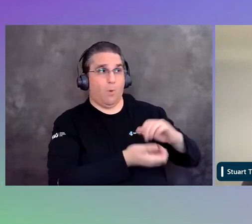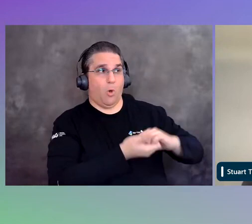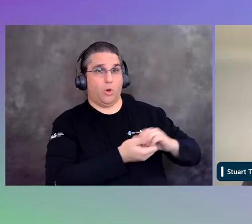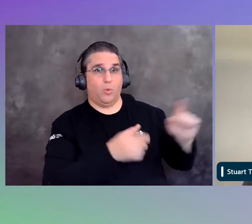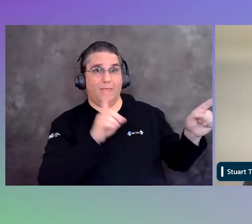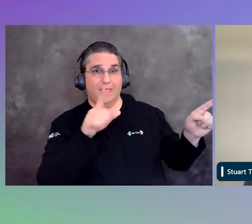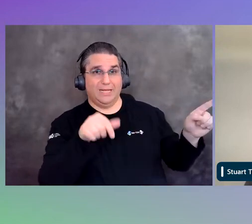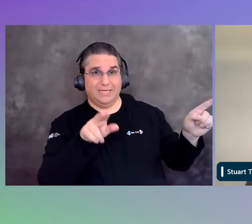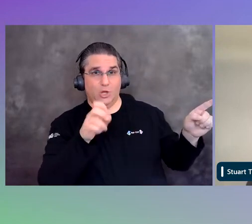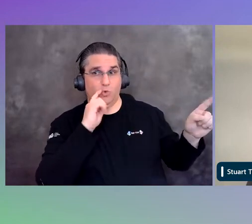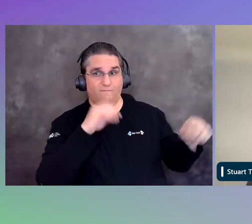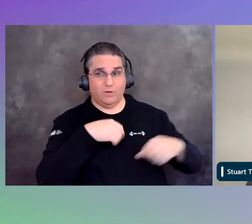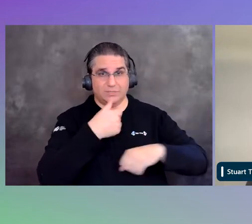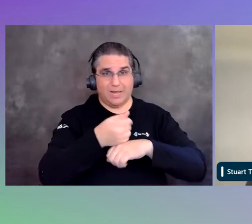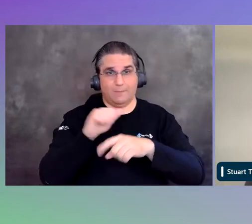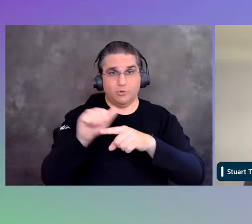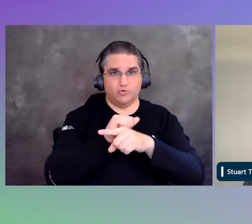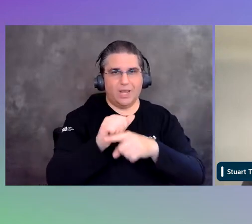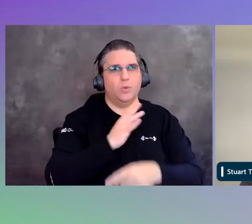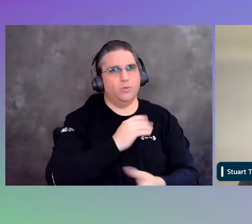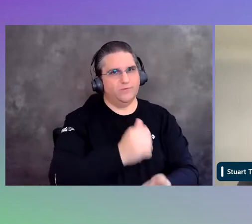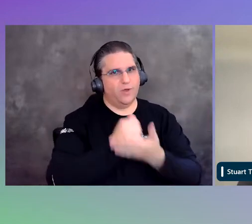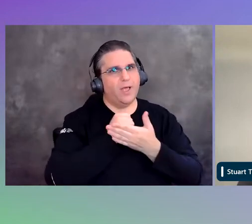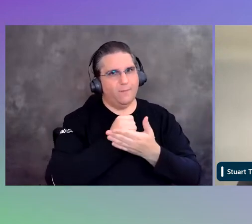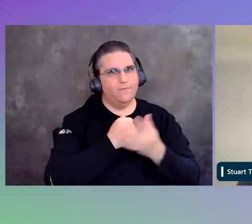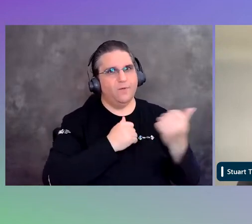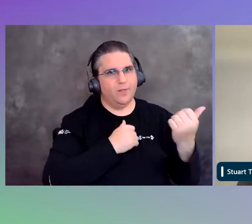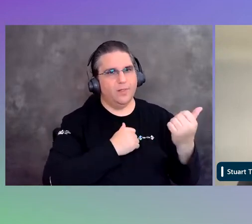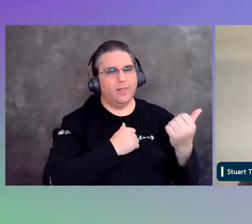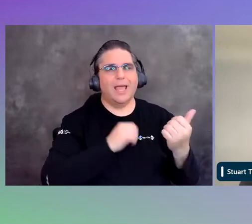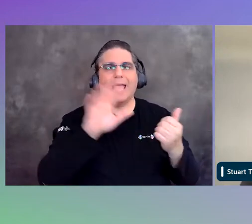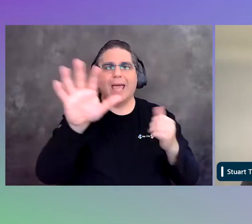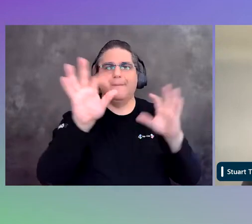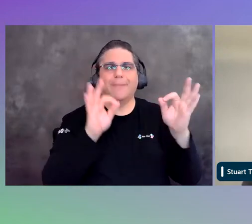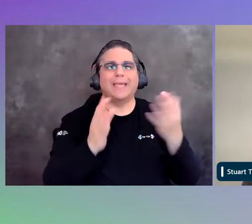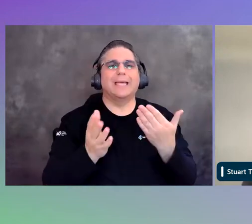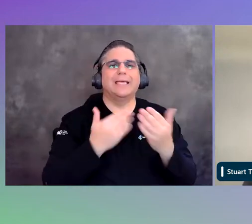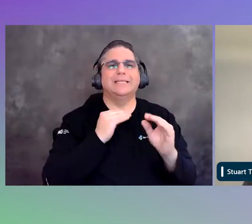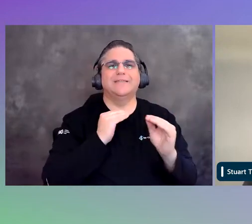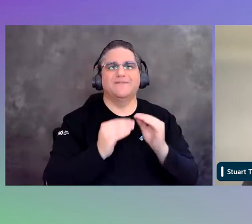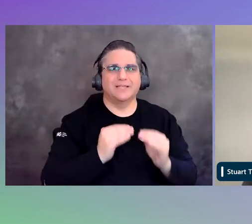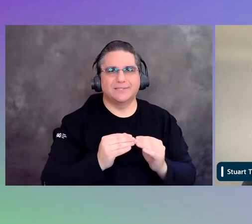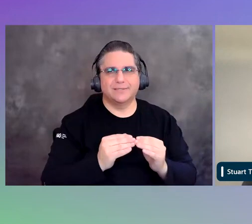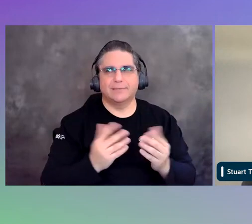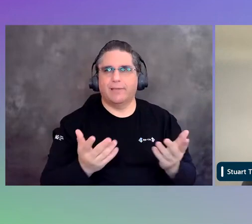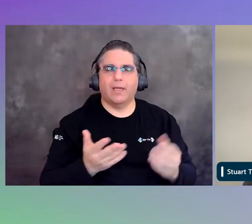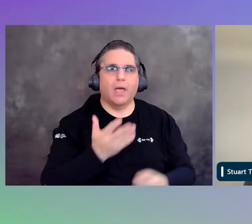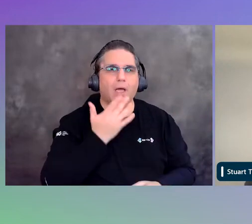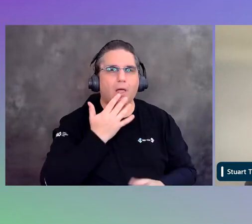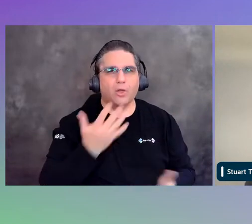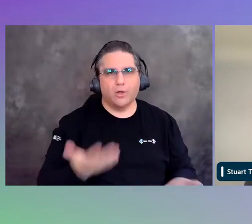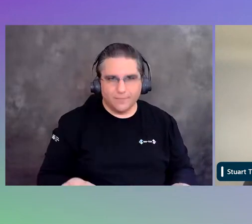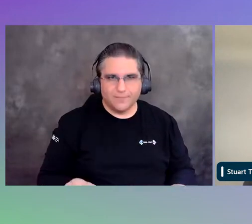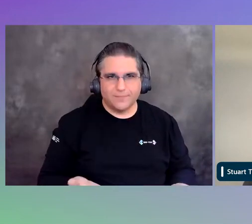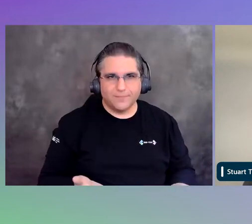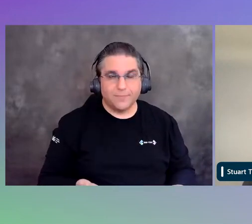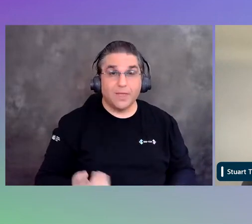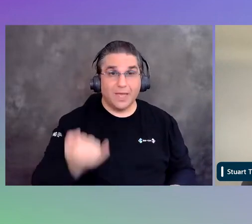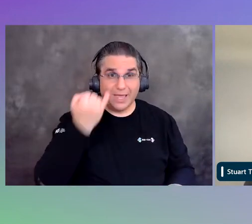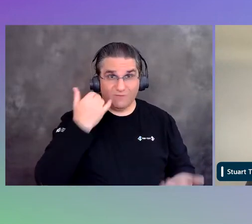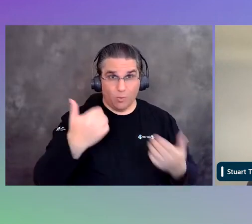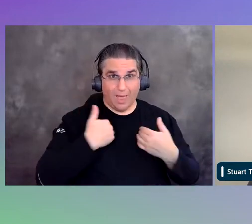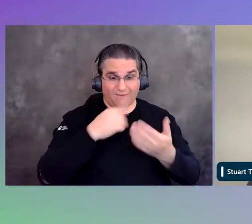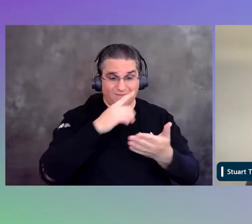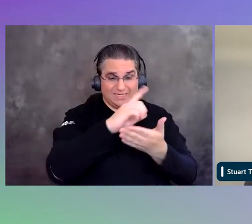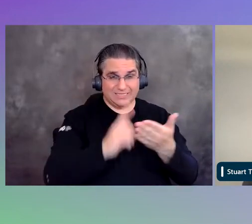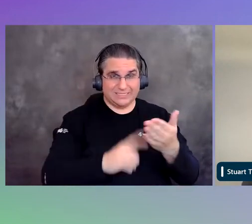really useful and picking off the things that are easy fixes. So, like color. Now, if you've got a design system and it doesn't